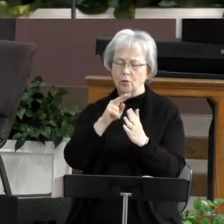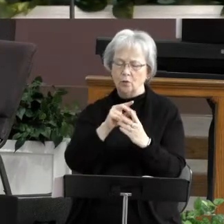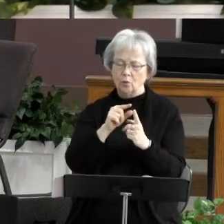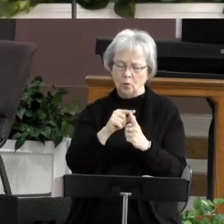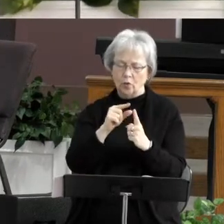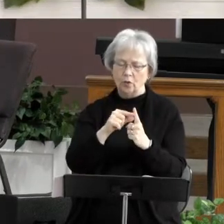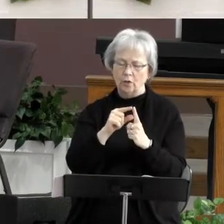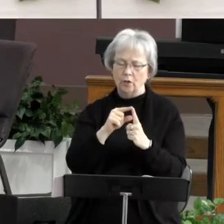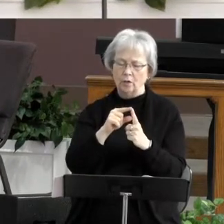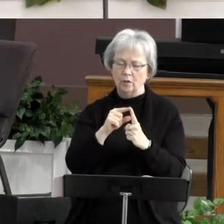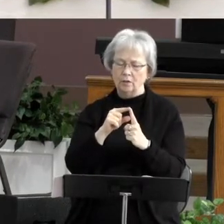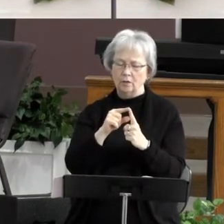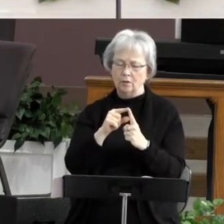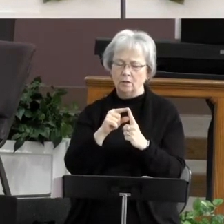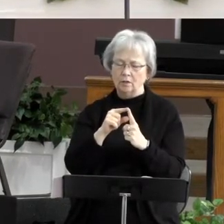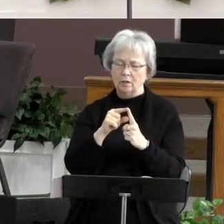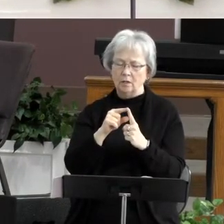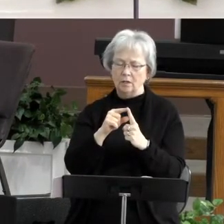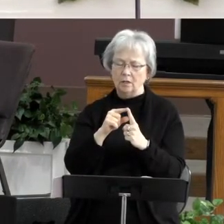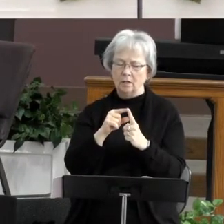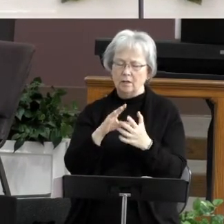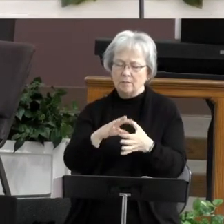Help us to own it.